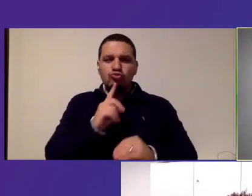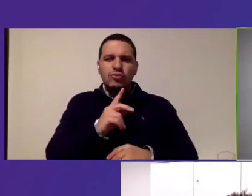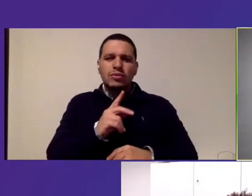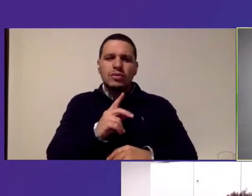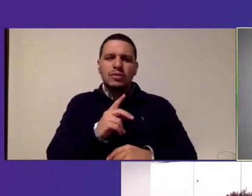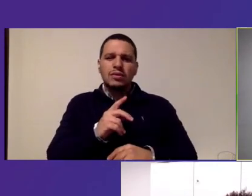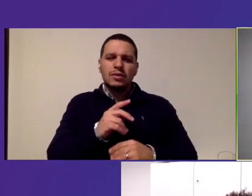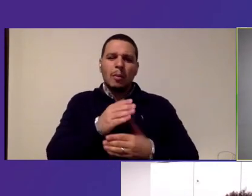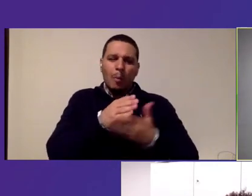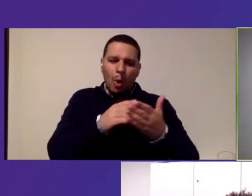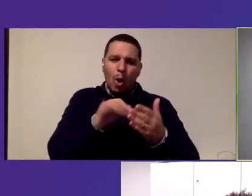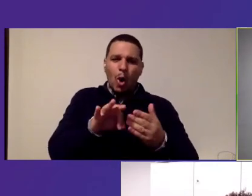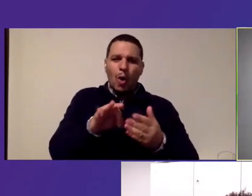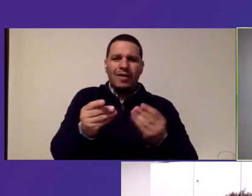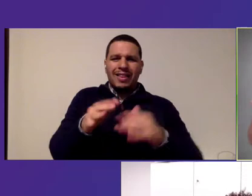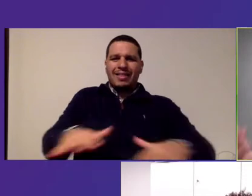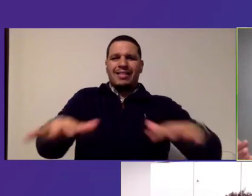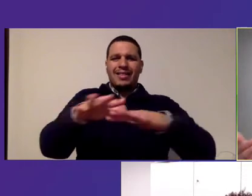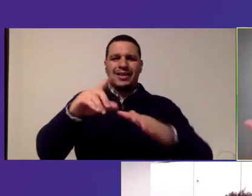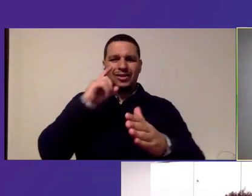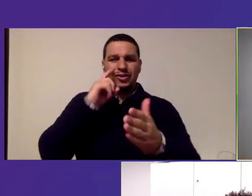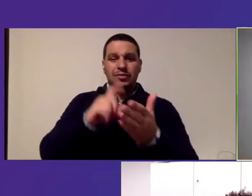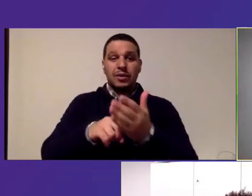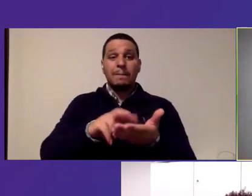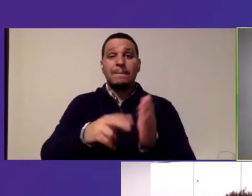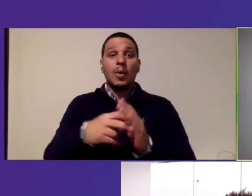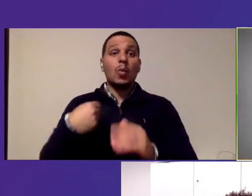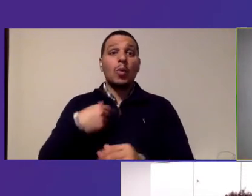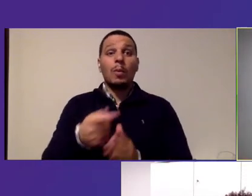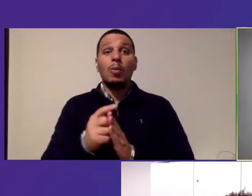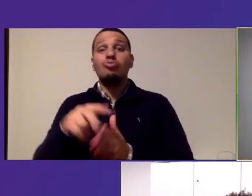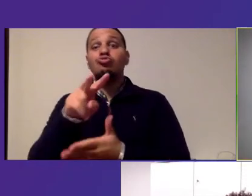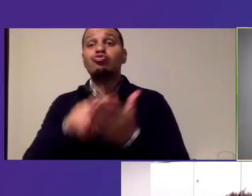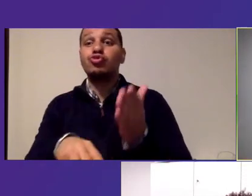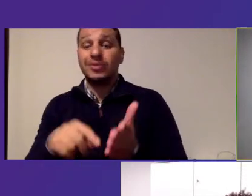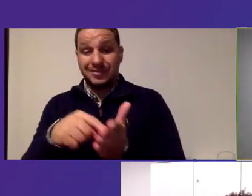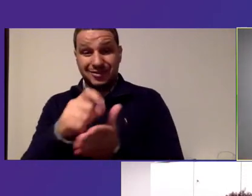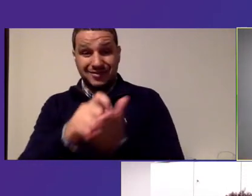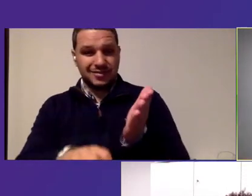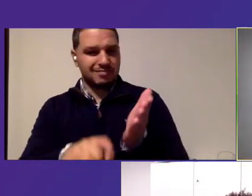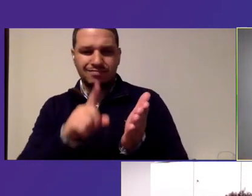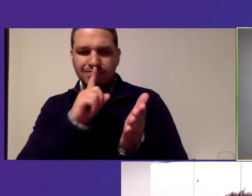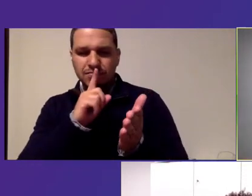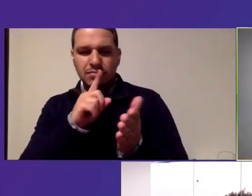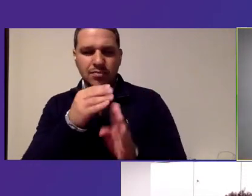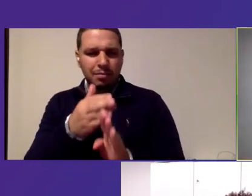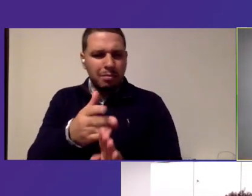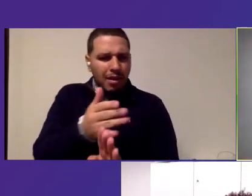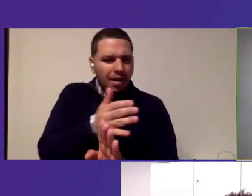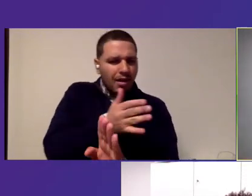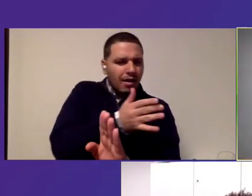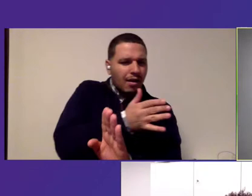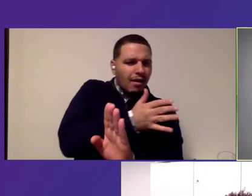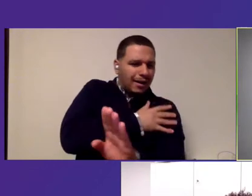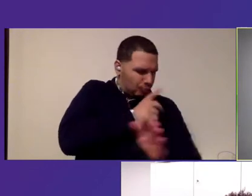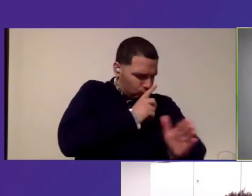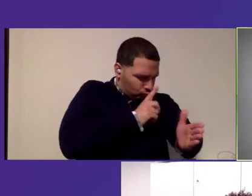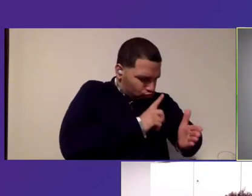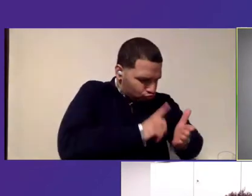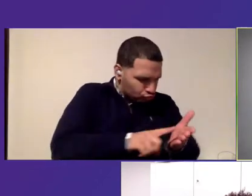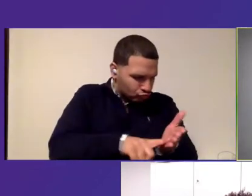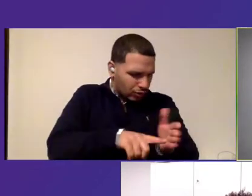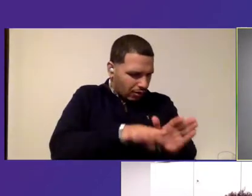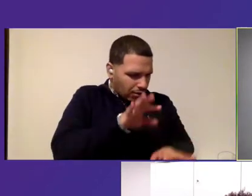the land acknowledgement. The land acknowledgement is not the moment where we read it. It's the entire trajectory of its development and also